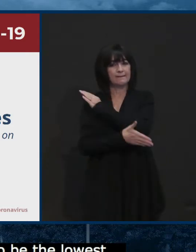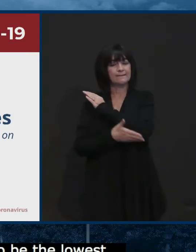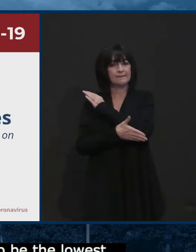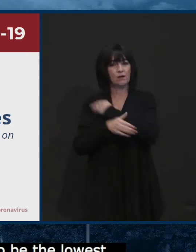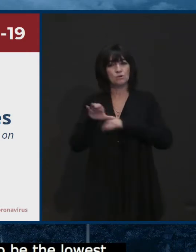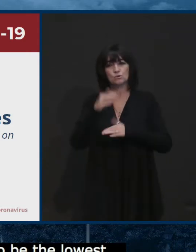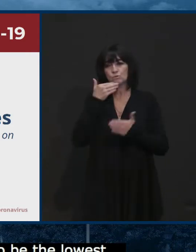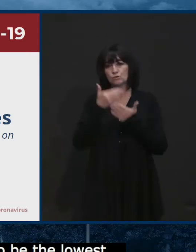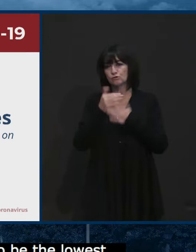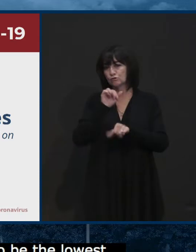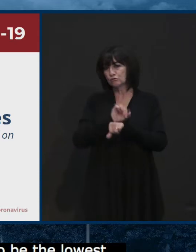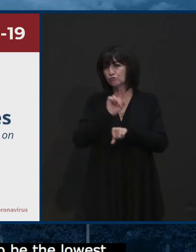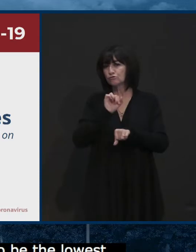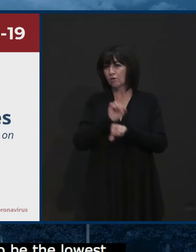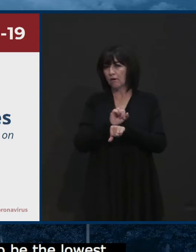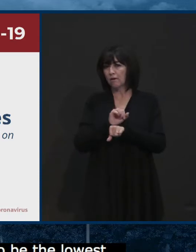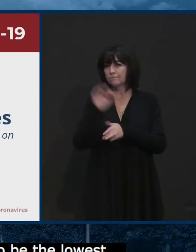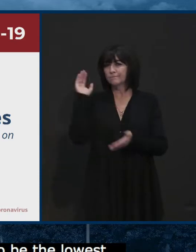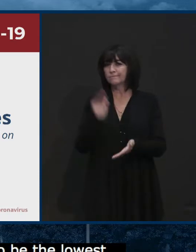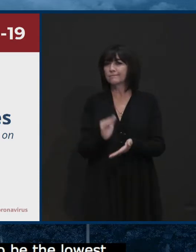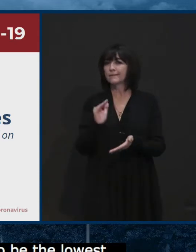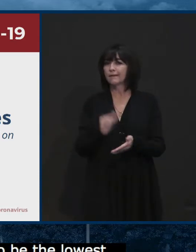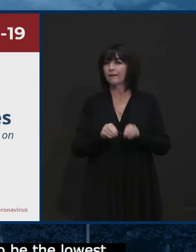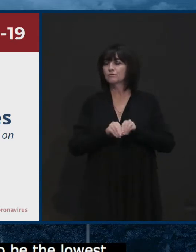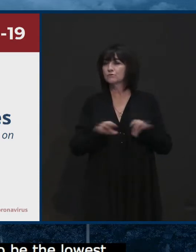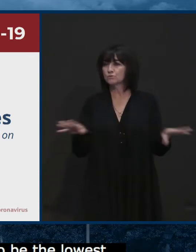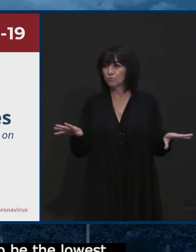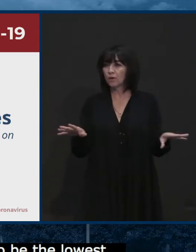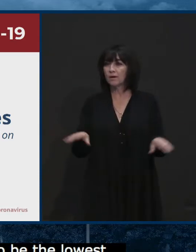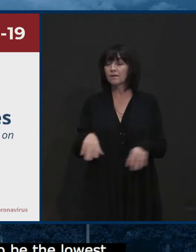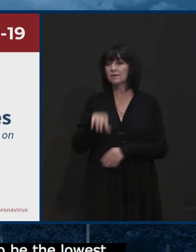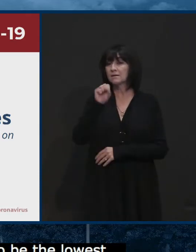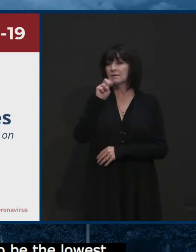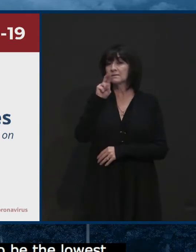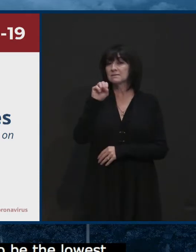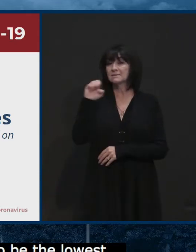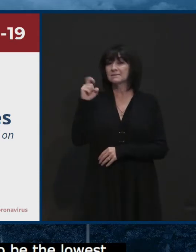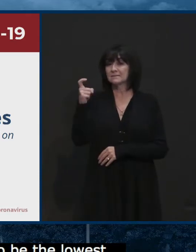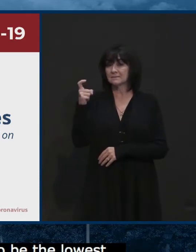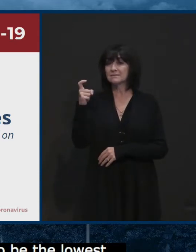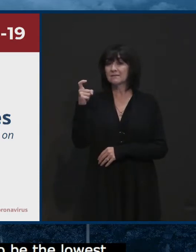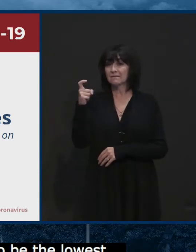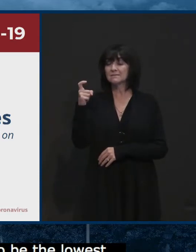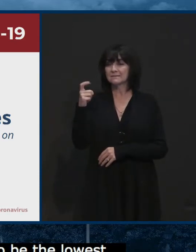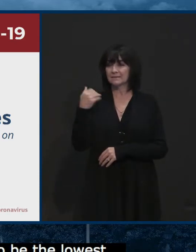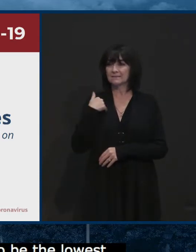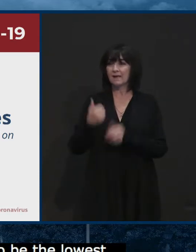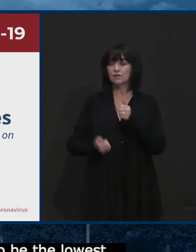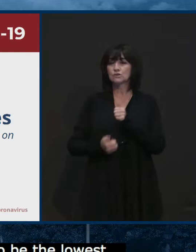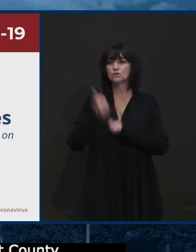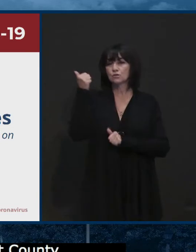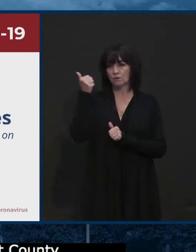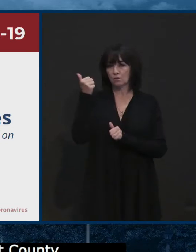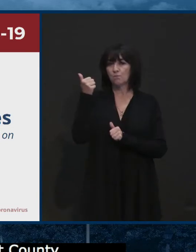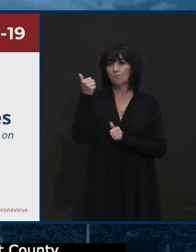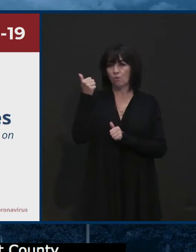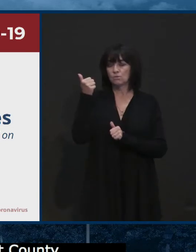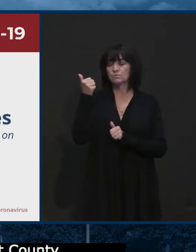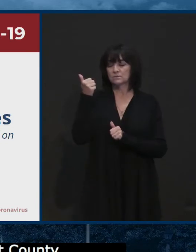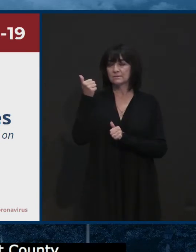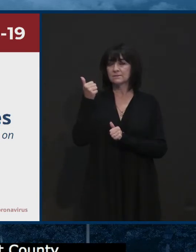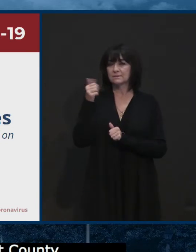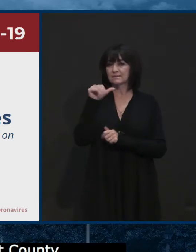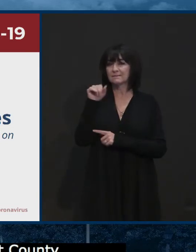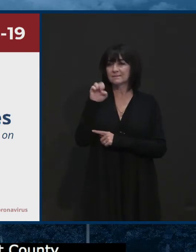to new positive cases. Sussex County continues to have the most positive cases now at 8,600. Again, as